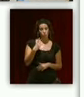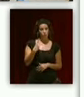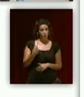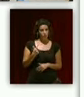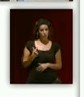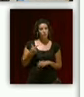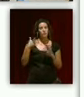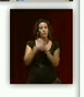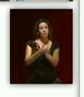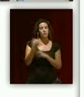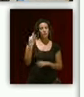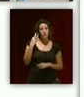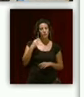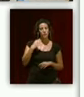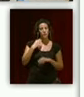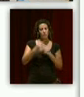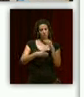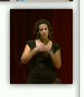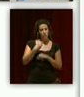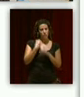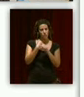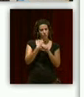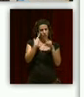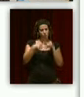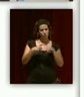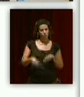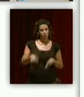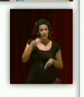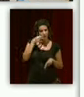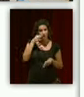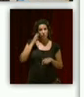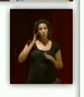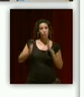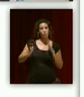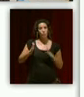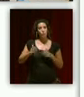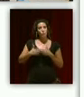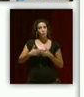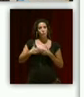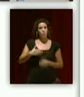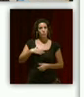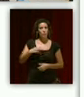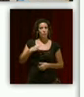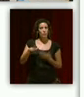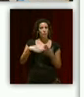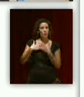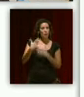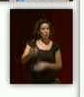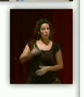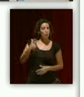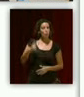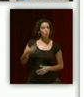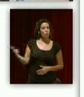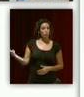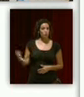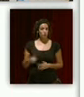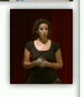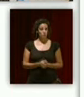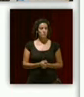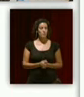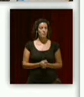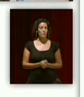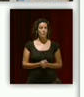outcome was a roaring success, because for 2 days they managed to do tasks